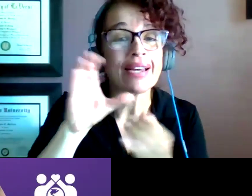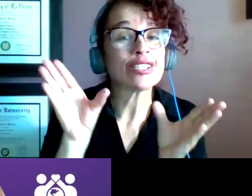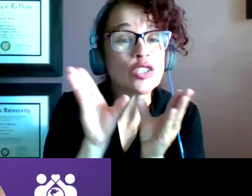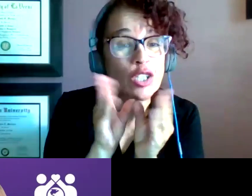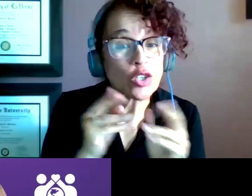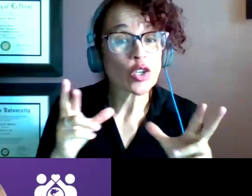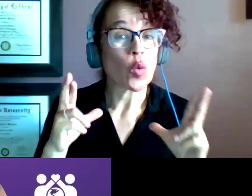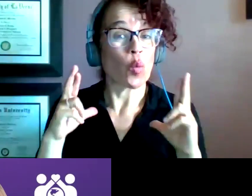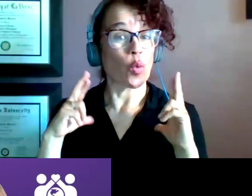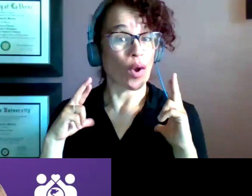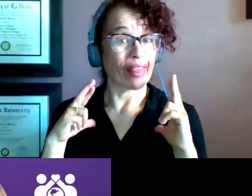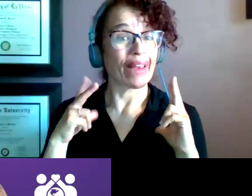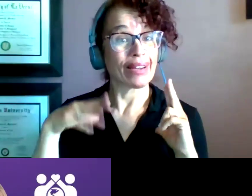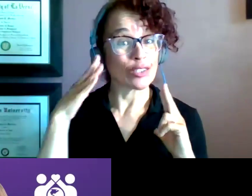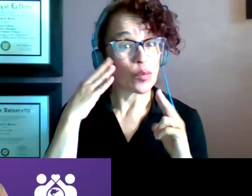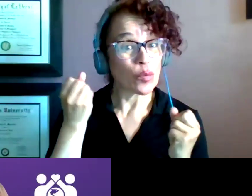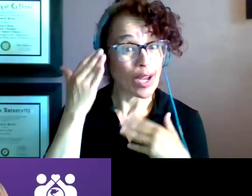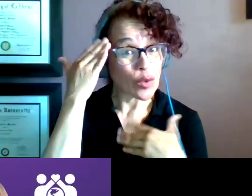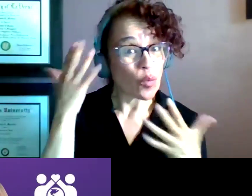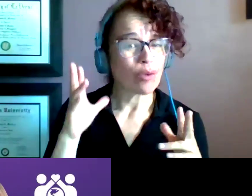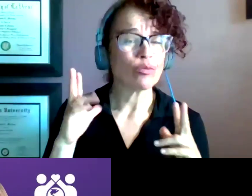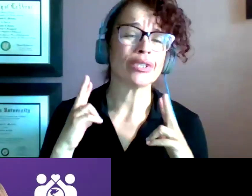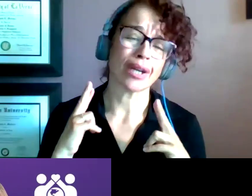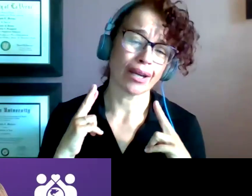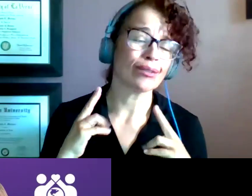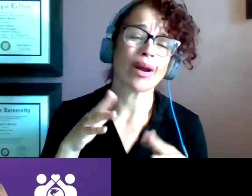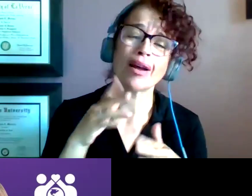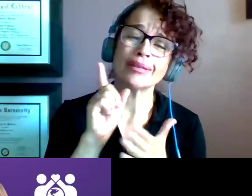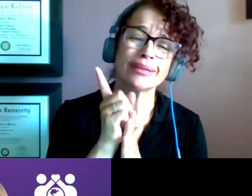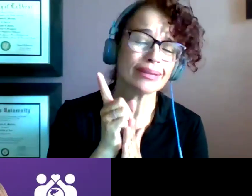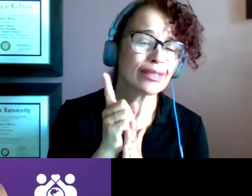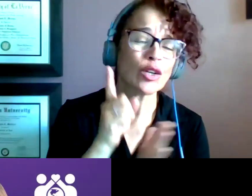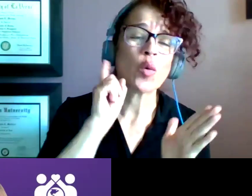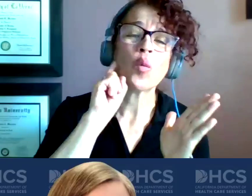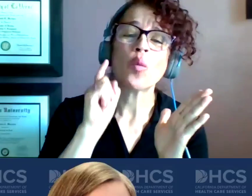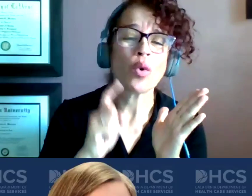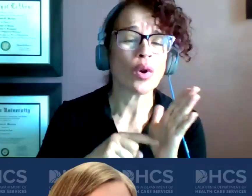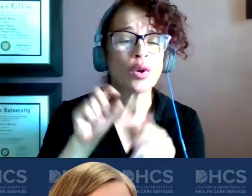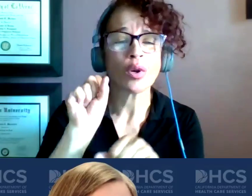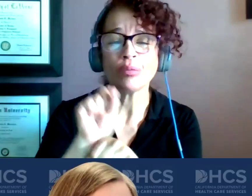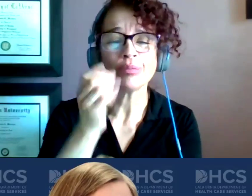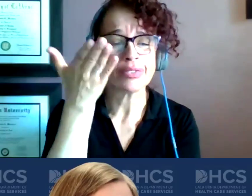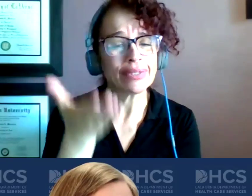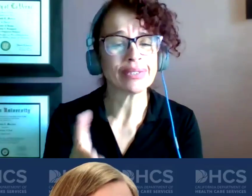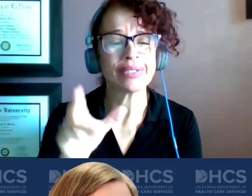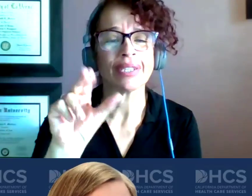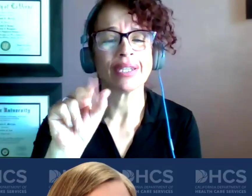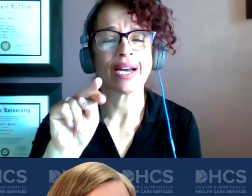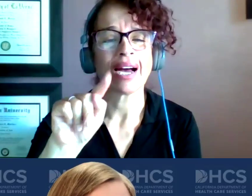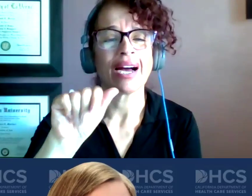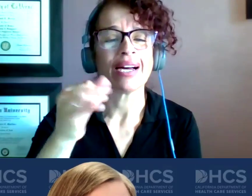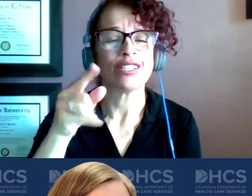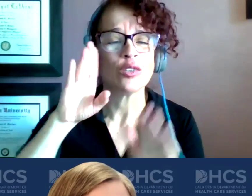is retiring. I think many of you may know that. And I just wanted to take a minute to recognize her just